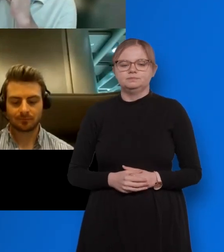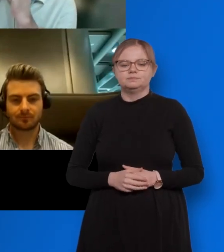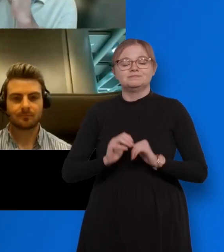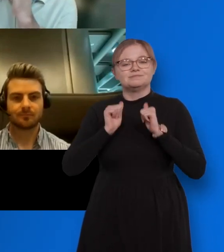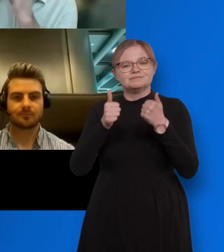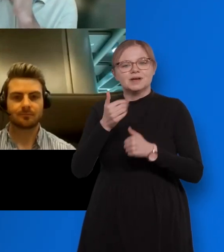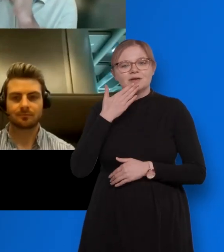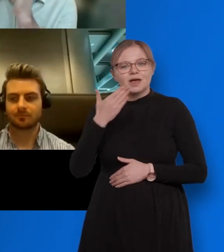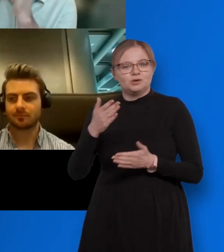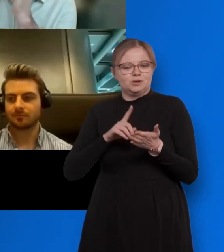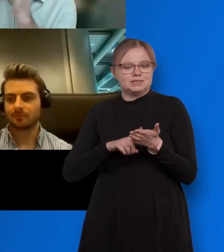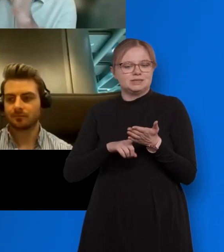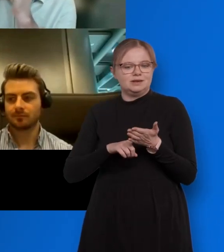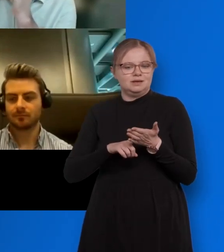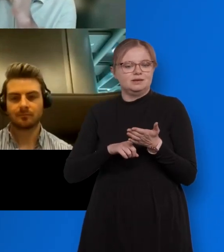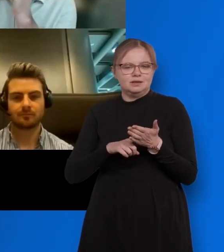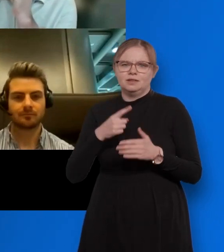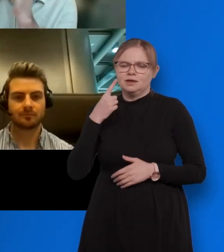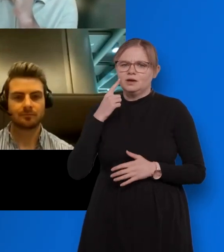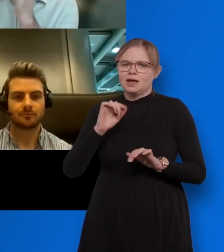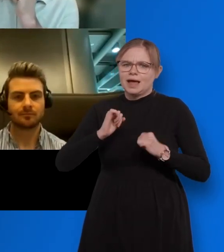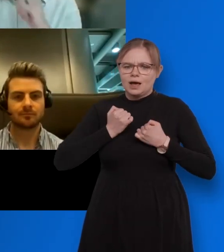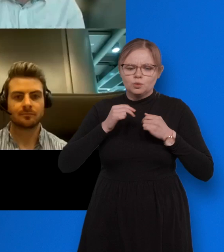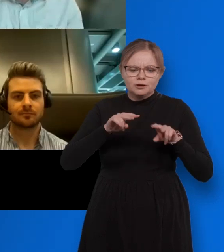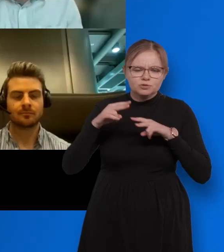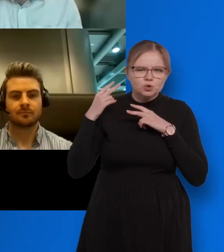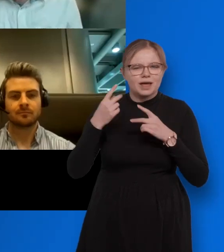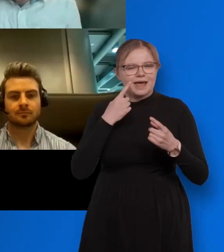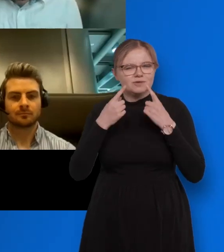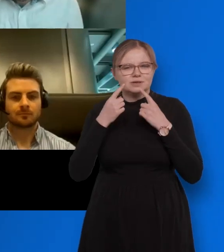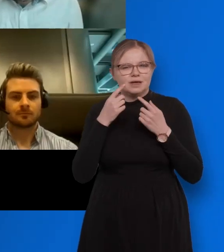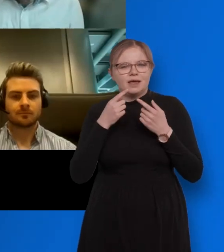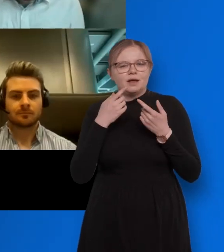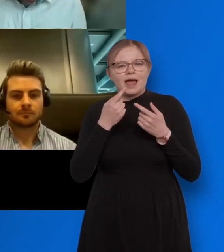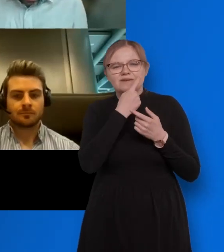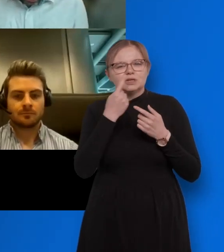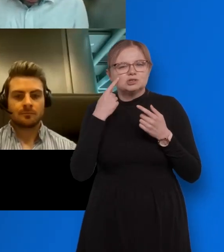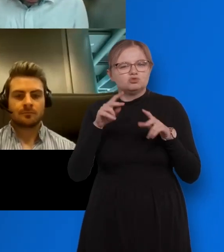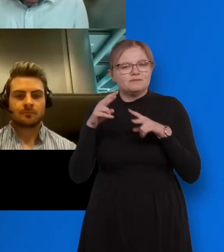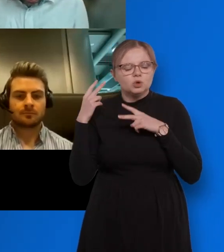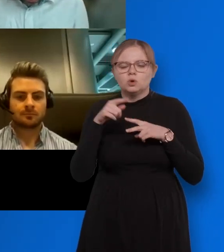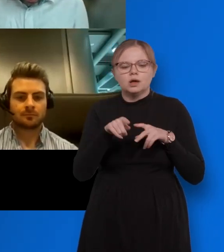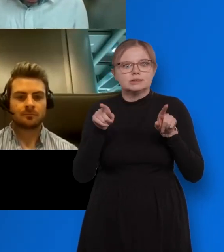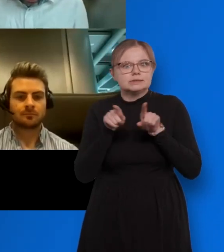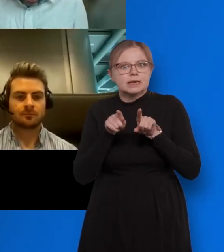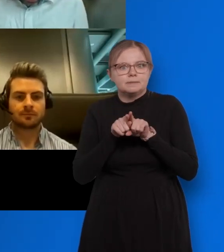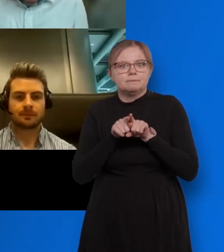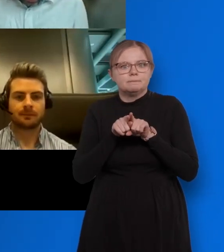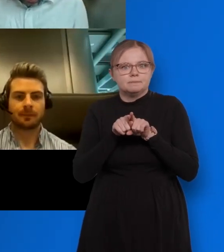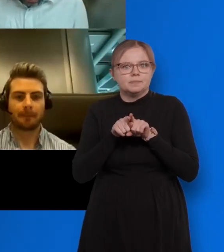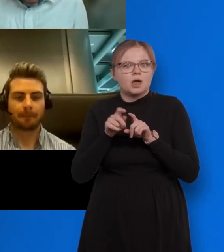Thank you, Lisa. I think from our review for the evidence review, that was also the main argument against implementing